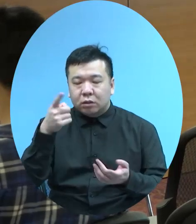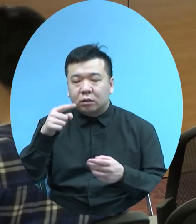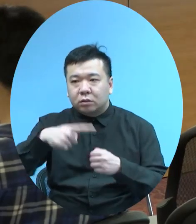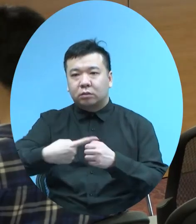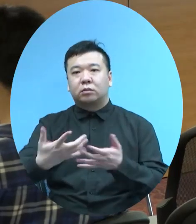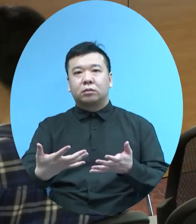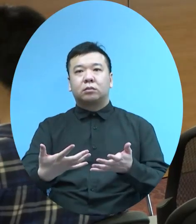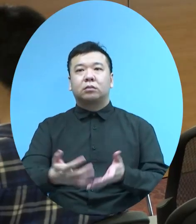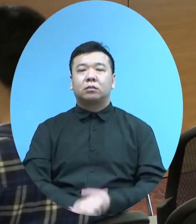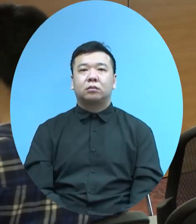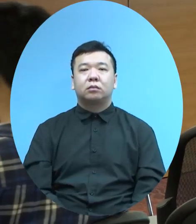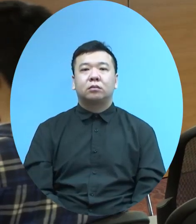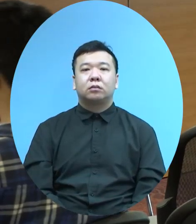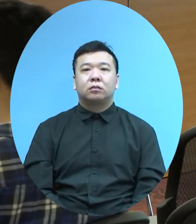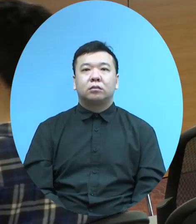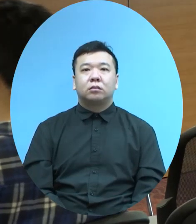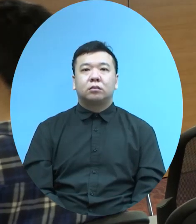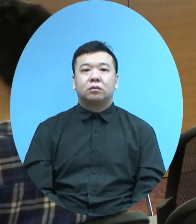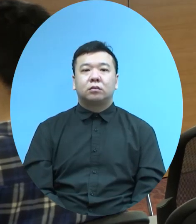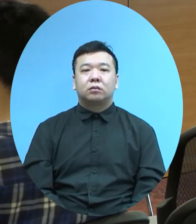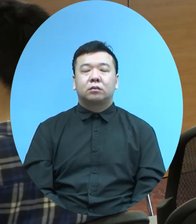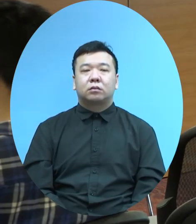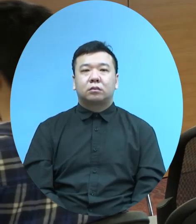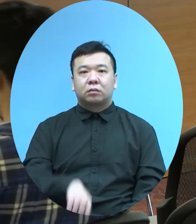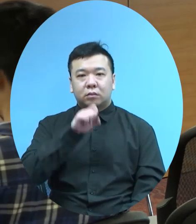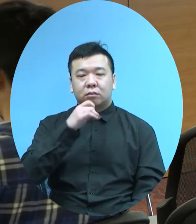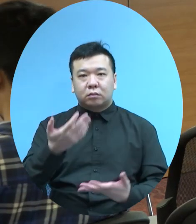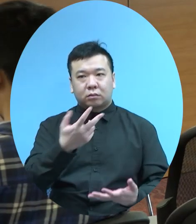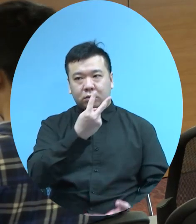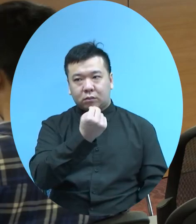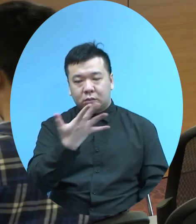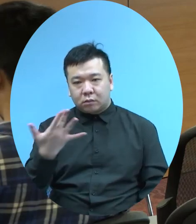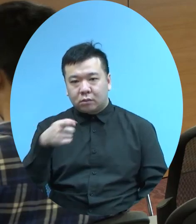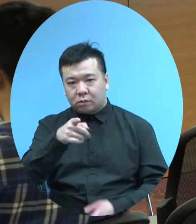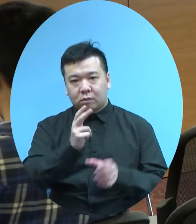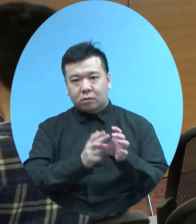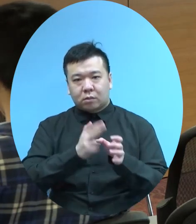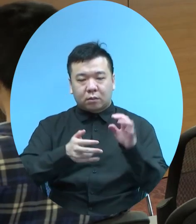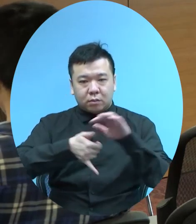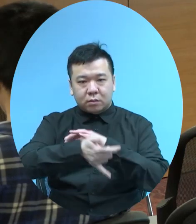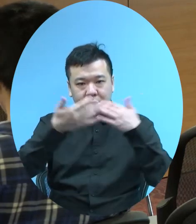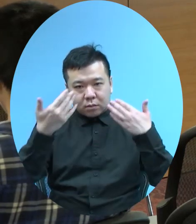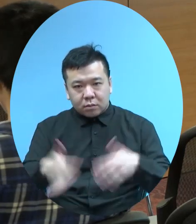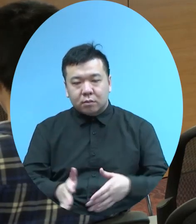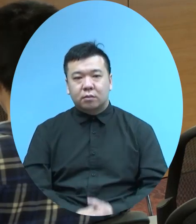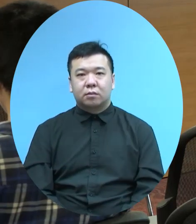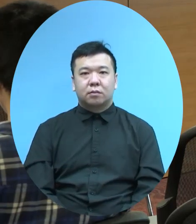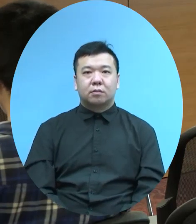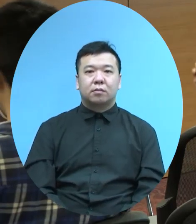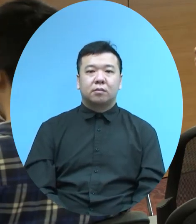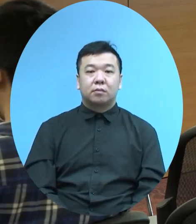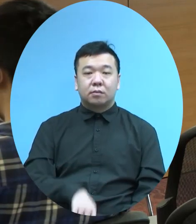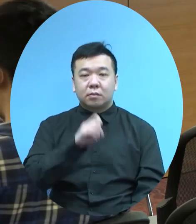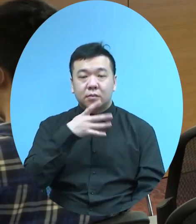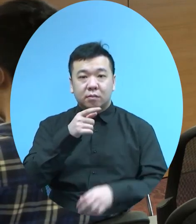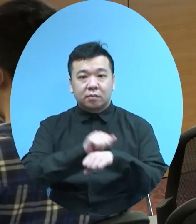have visited North Point. So were you like looking to the more cases to see if at